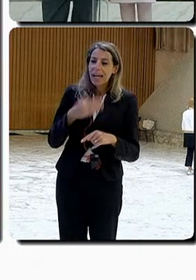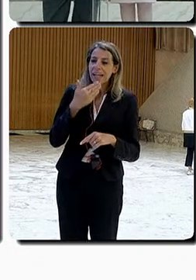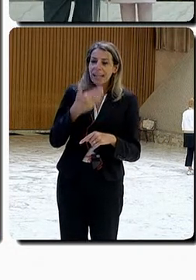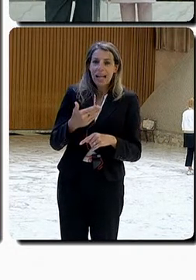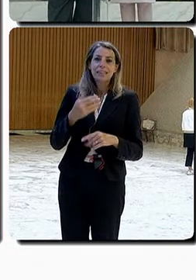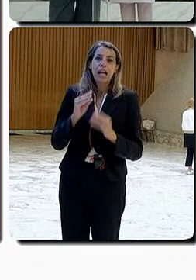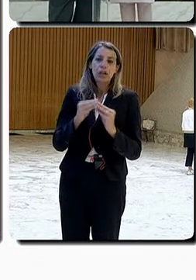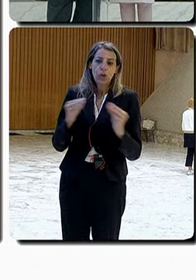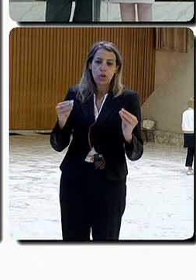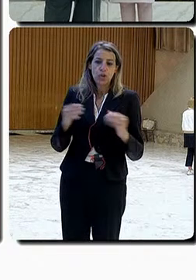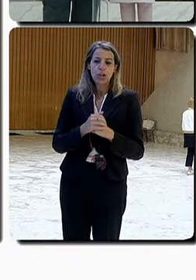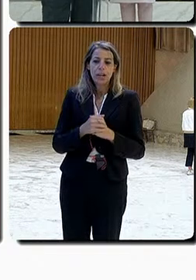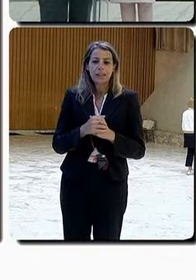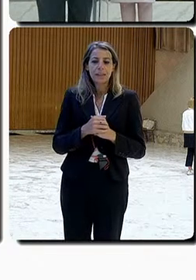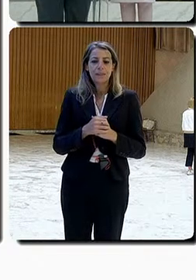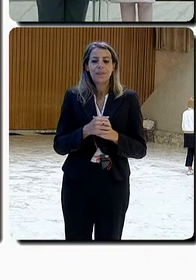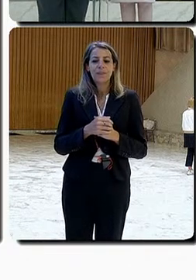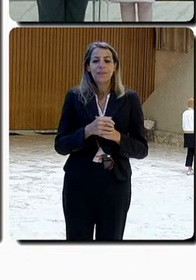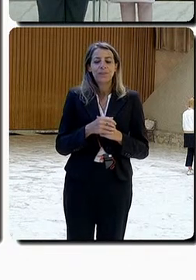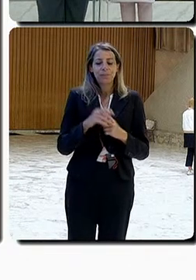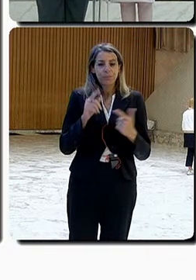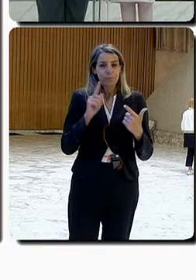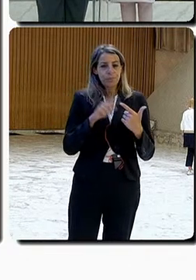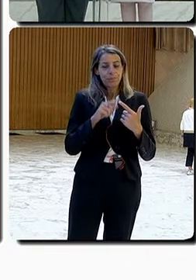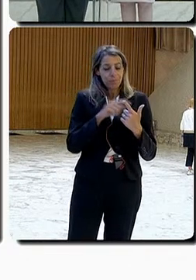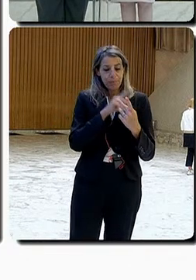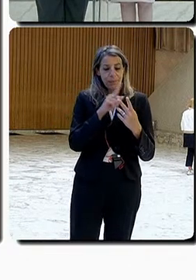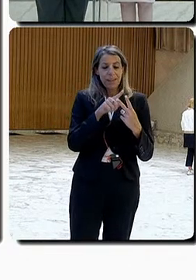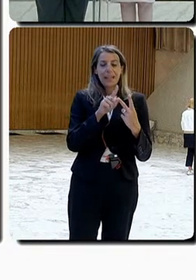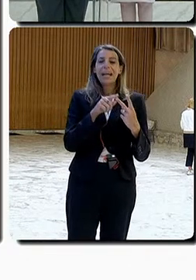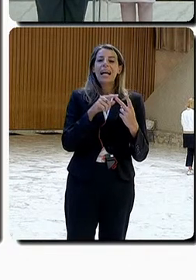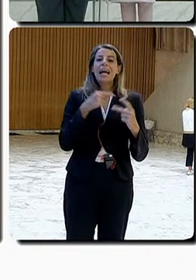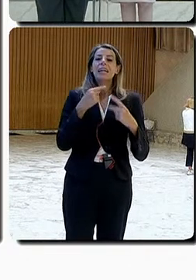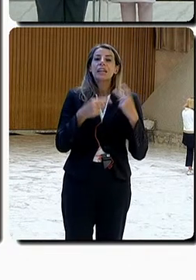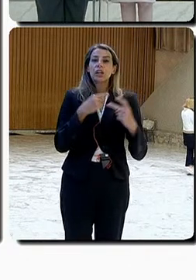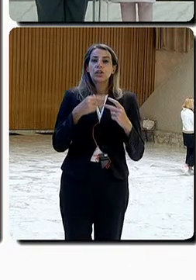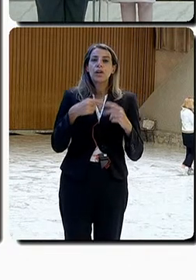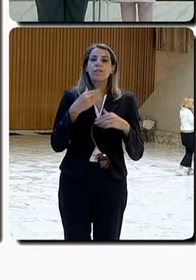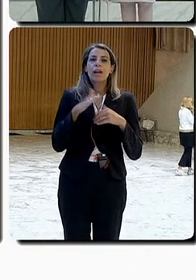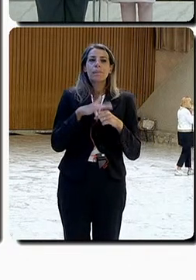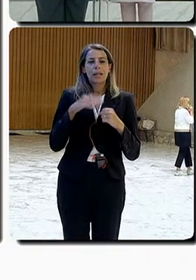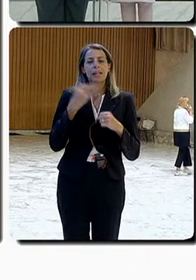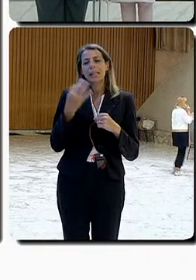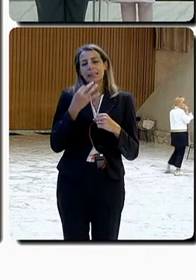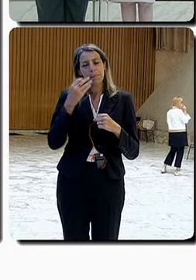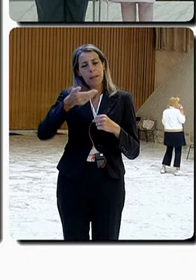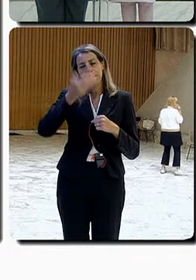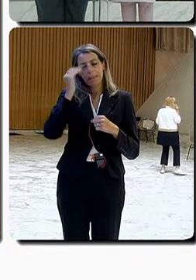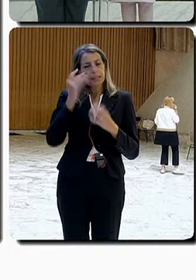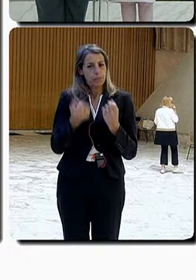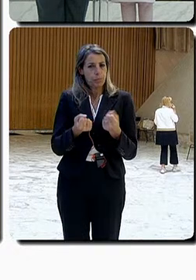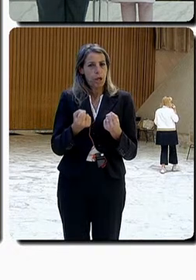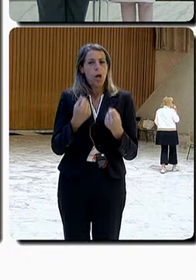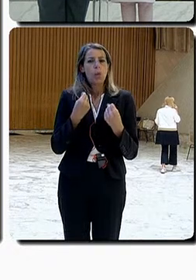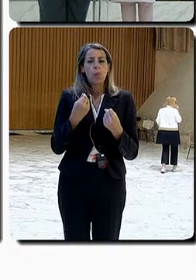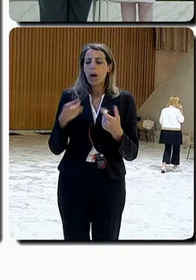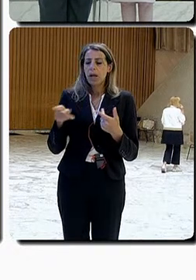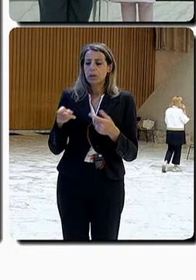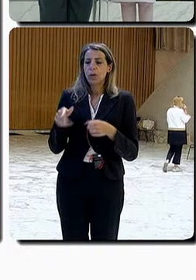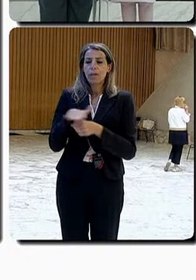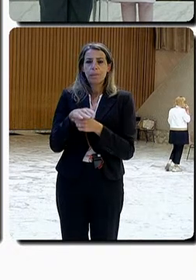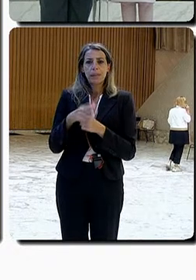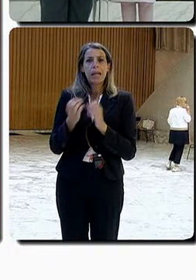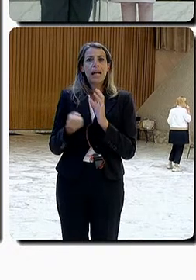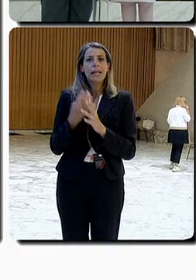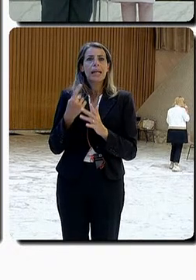helps families live the prophetic mission of baptism. When families create meaningful daily rituals for